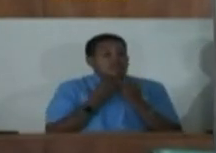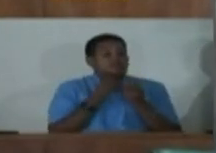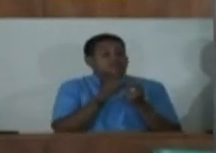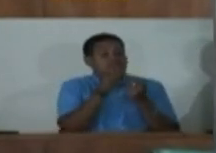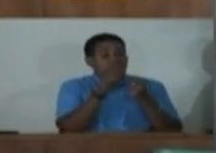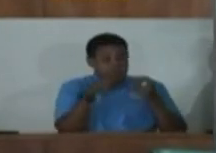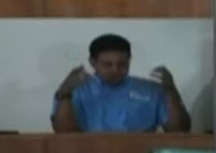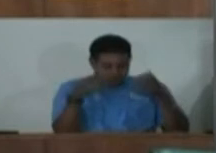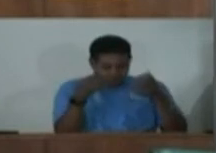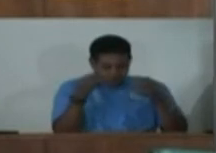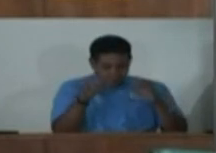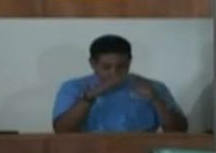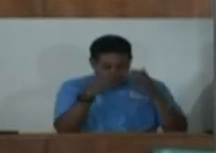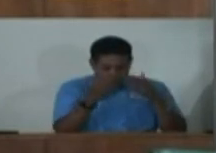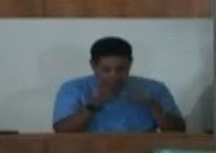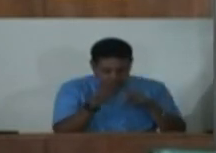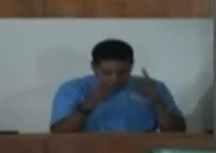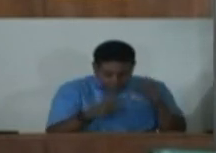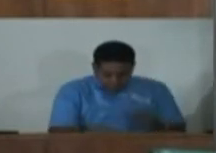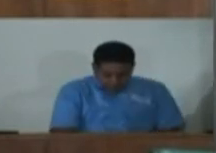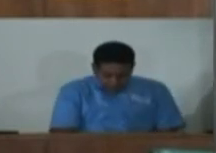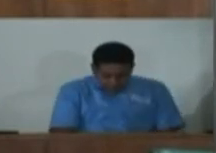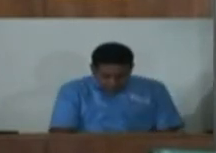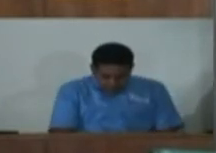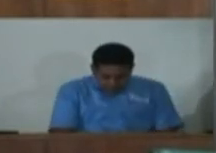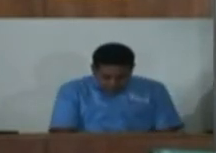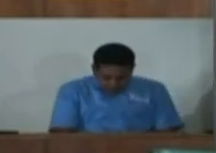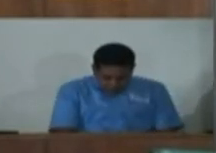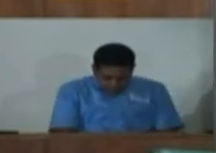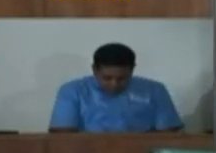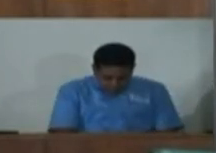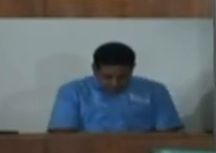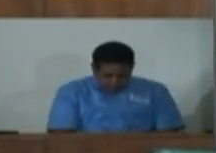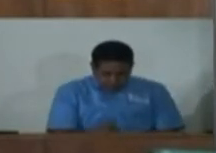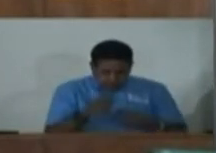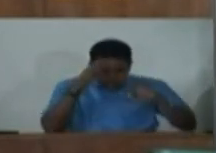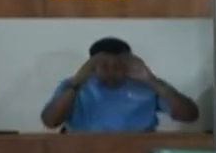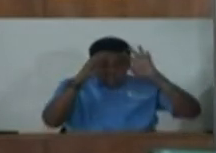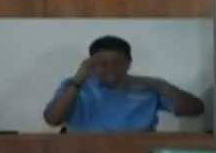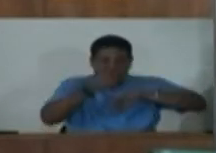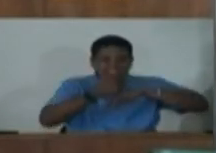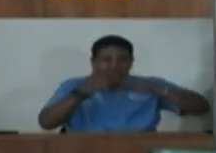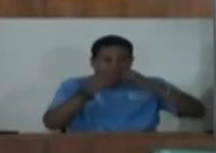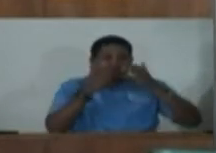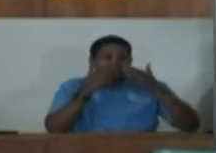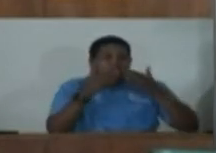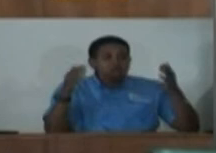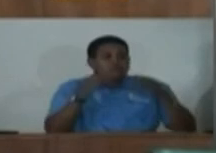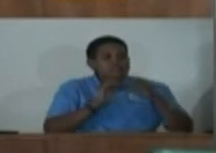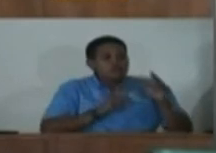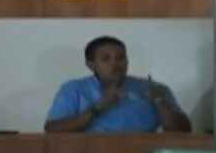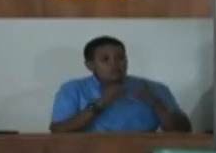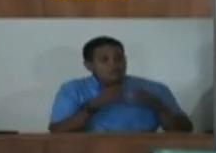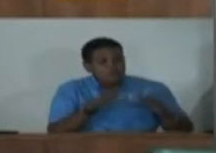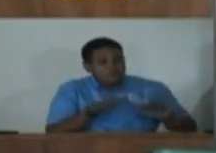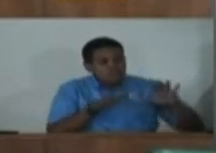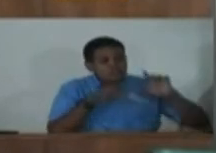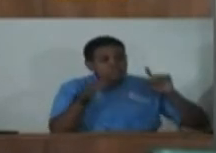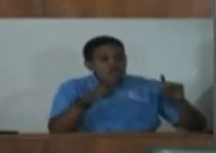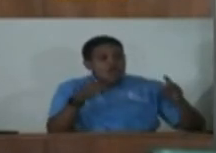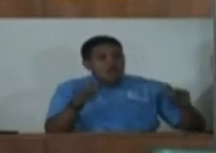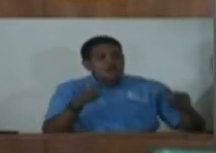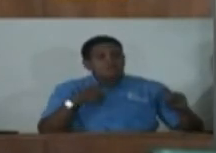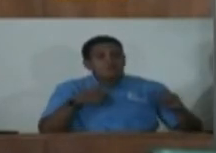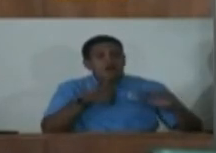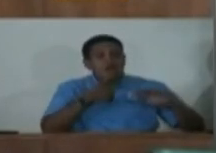certain class of people. The creativity lies broadly in our population, and we have Jamaica